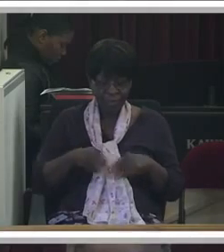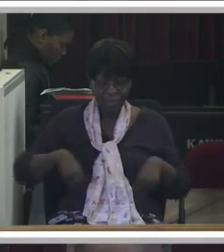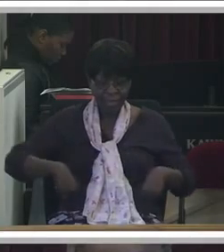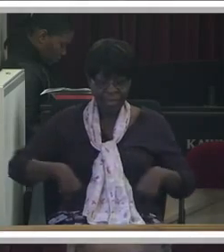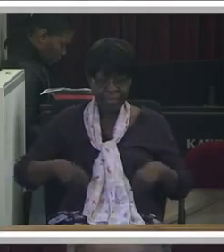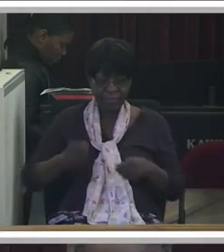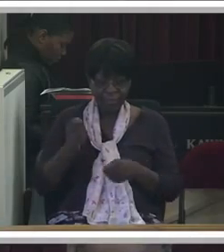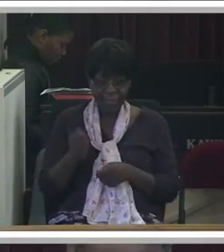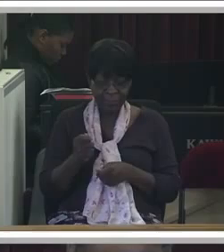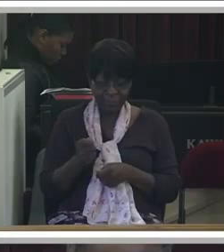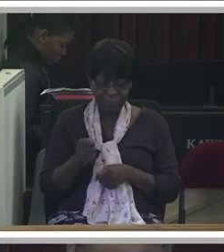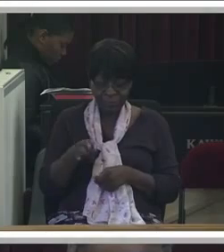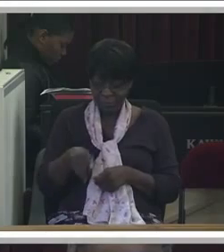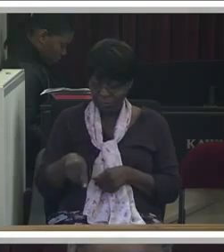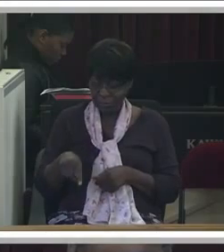and the child was there